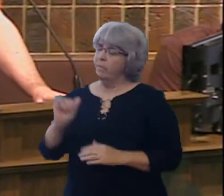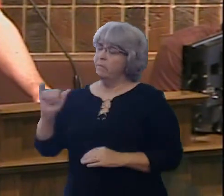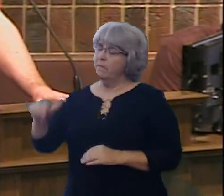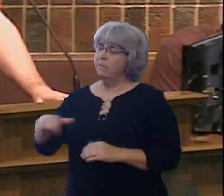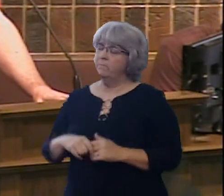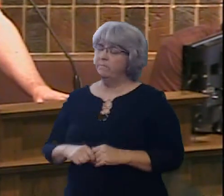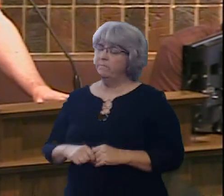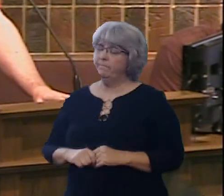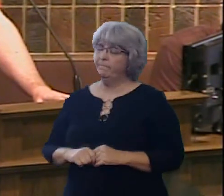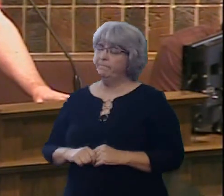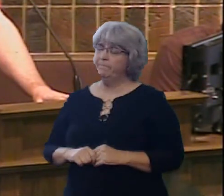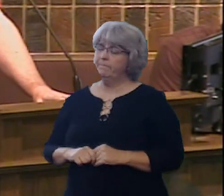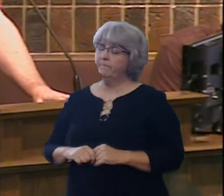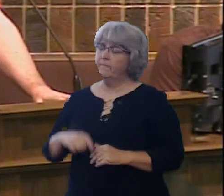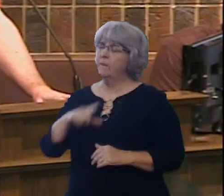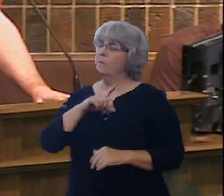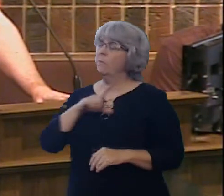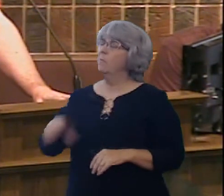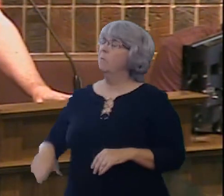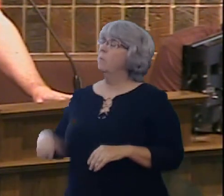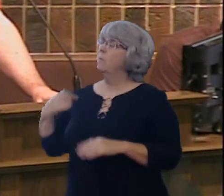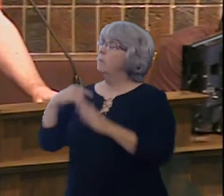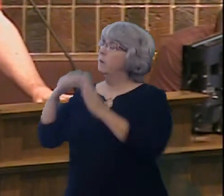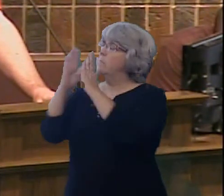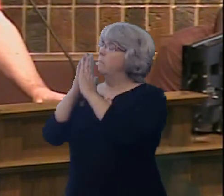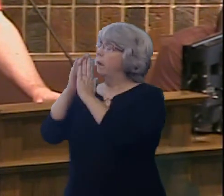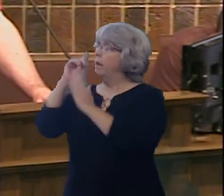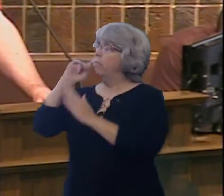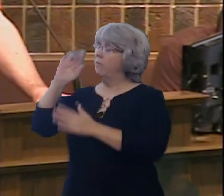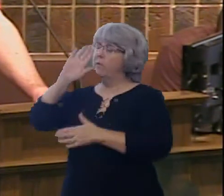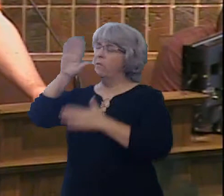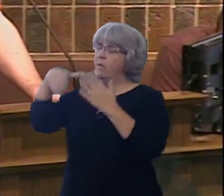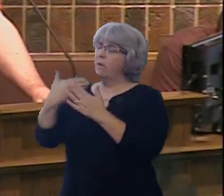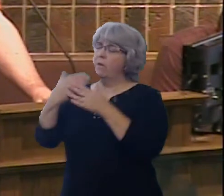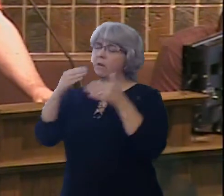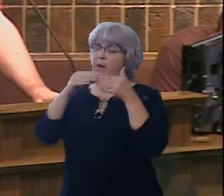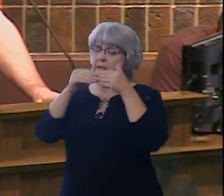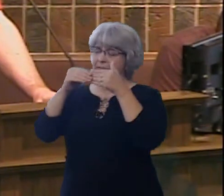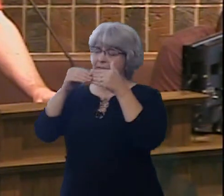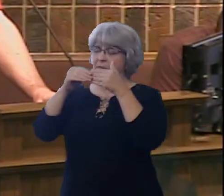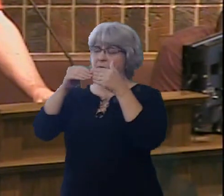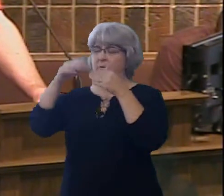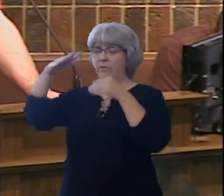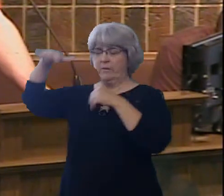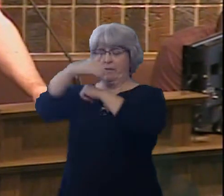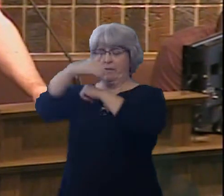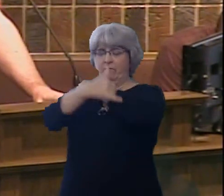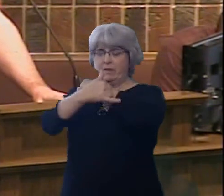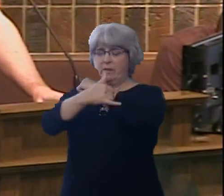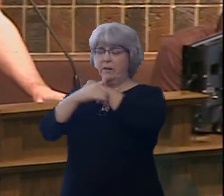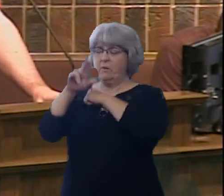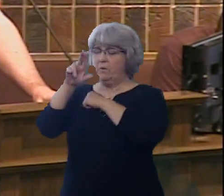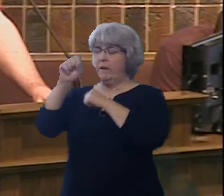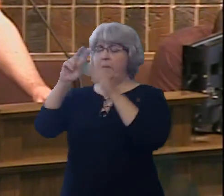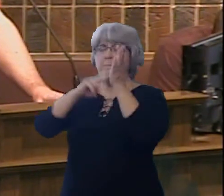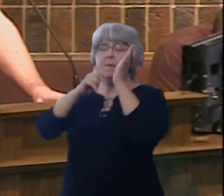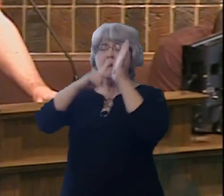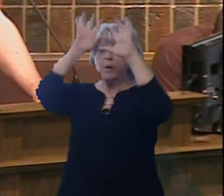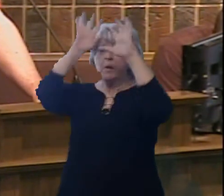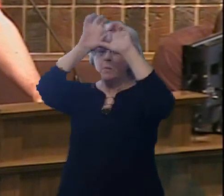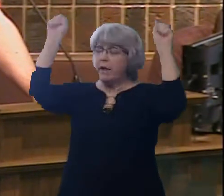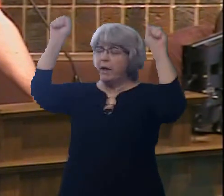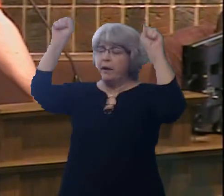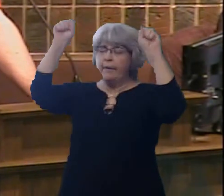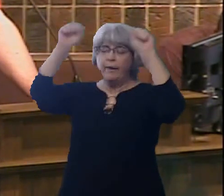Pray, Lord, for all the leaders of our nation, from the president all the way down to just